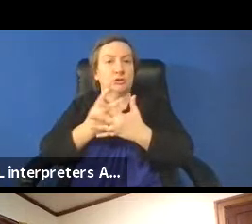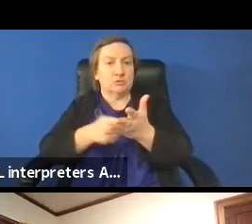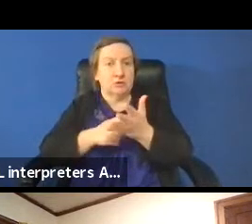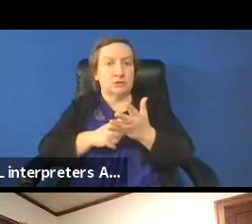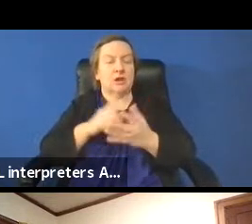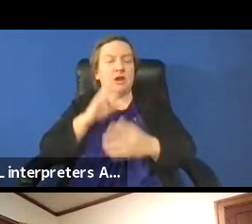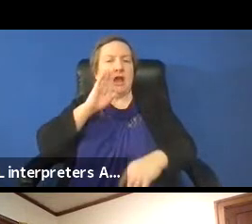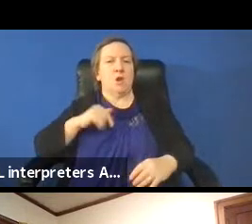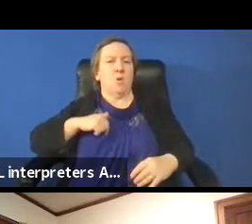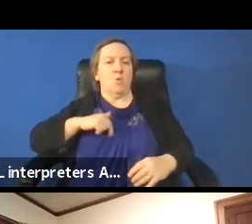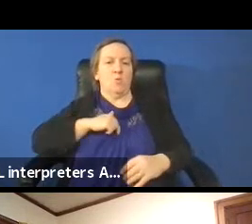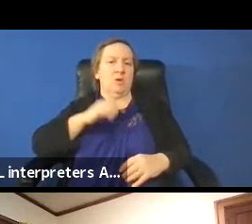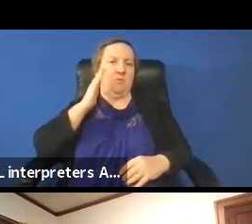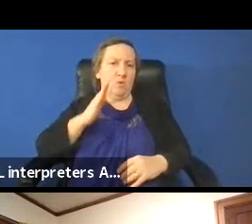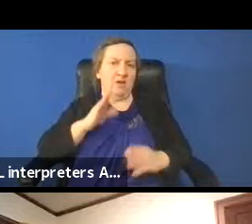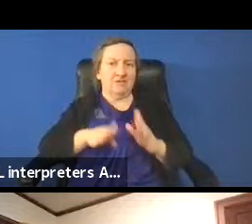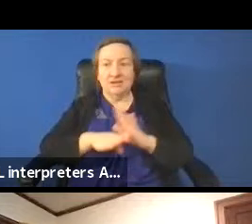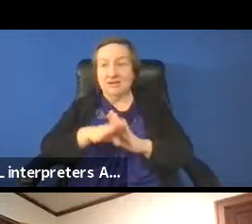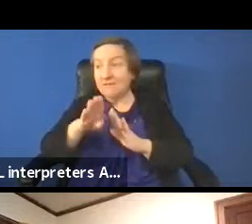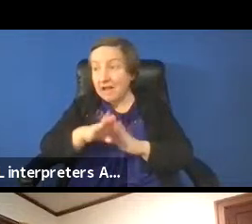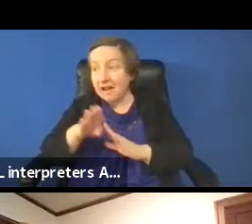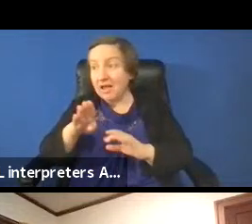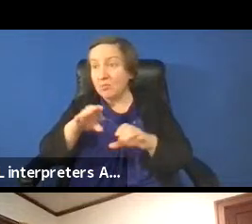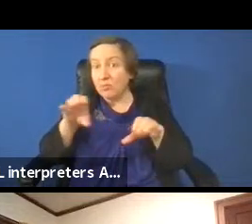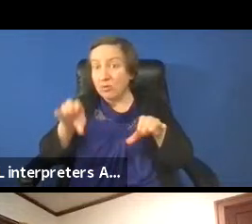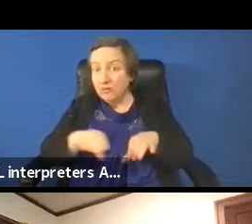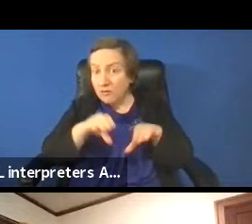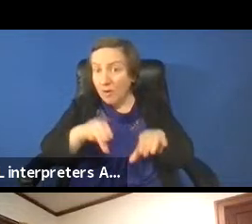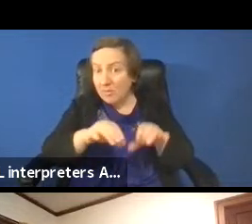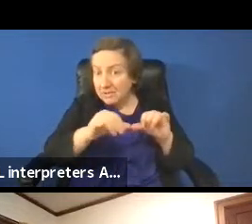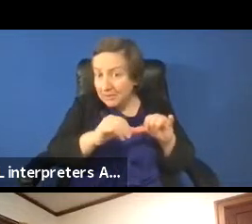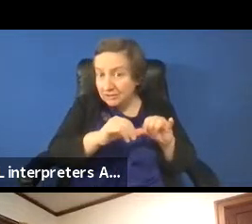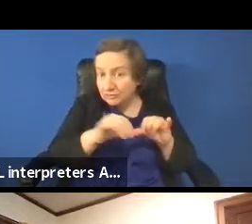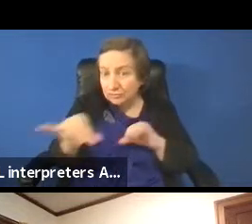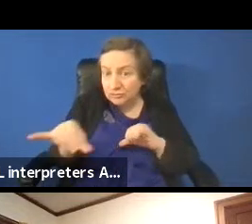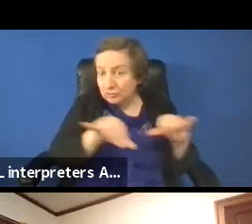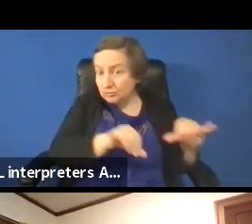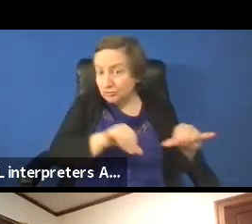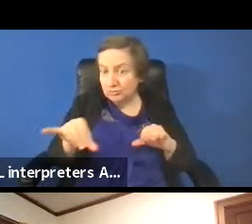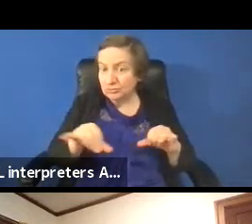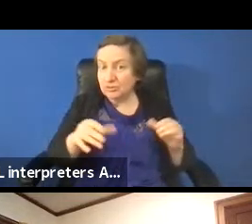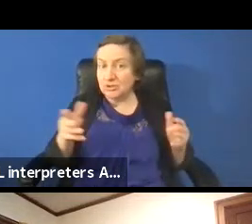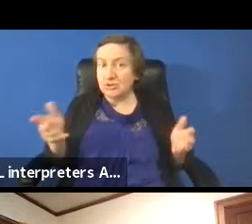be developing the performance measures. And so,